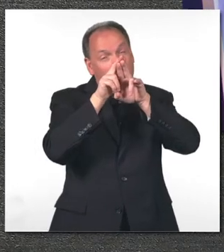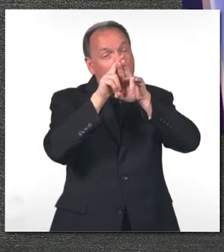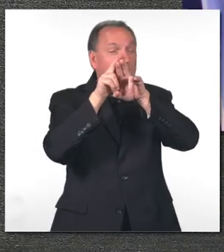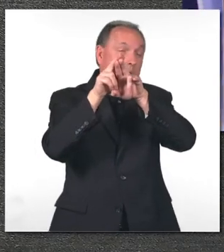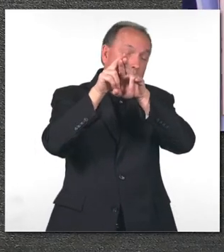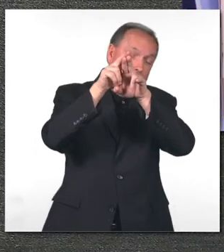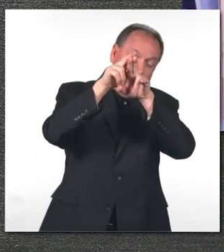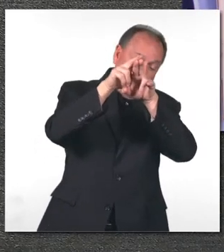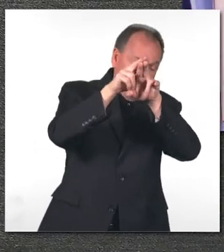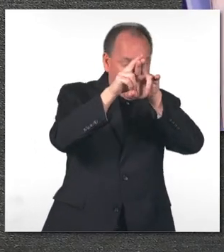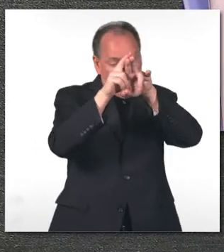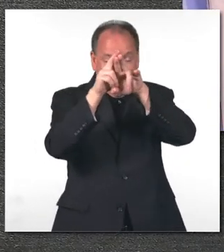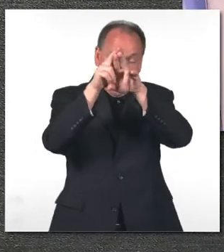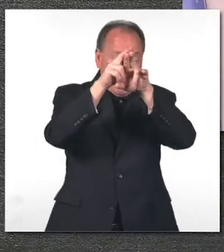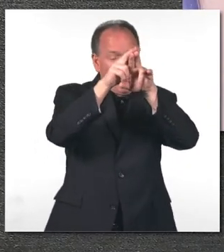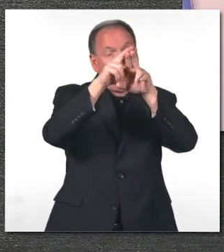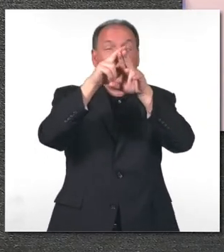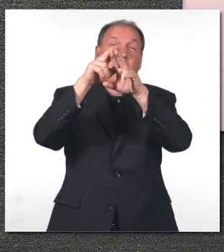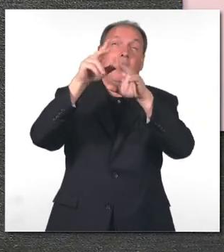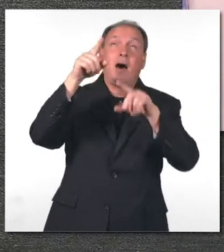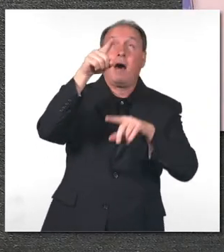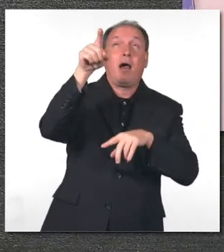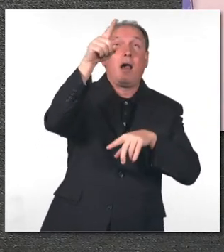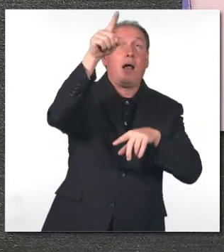We in the clouds.